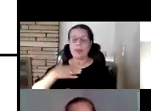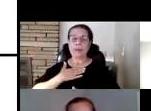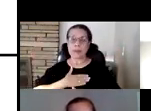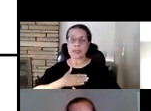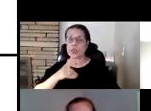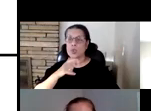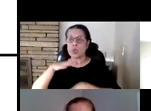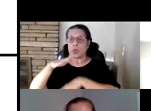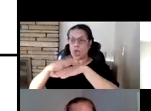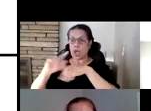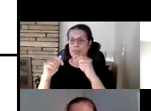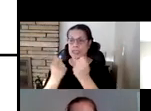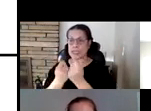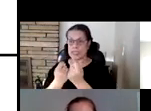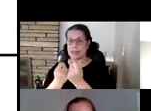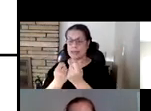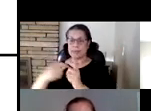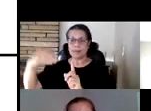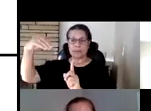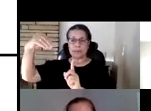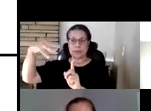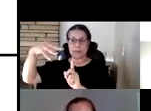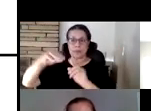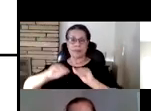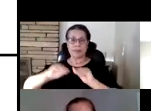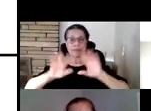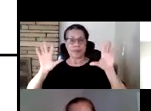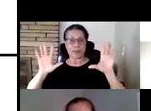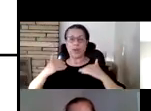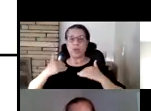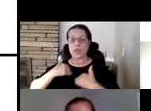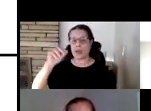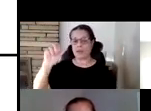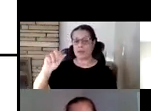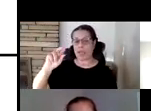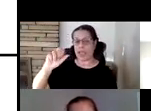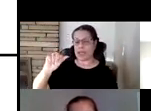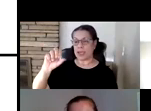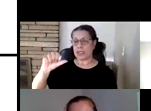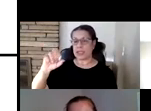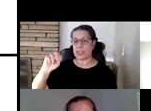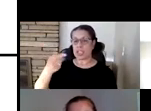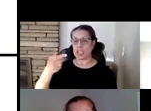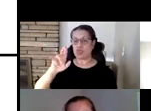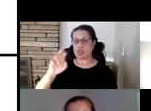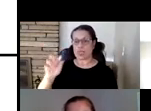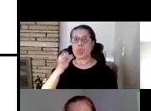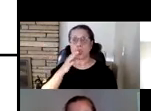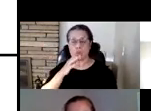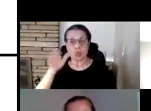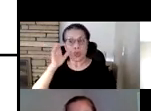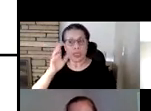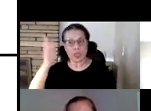of our team tonight. On today's call, we're joined by Anna Sangri. You're going to hear a lot from her in just a few